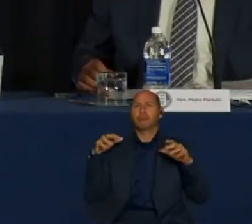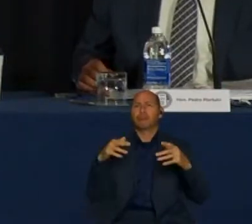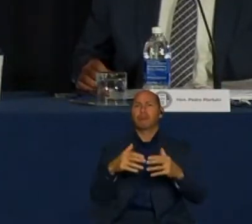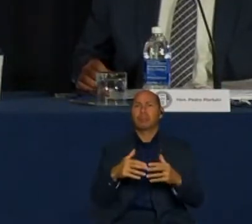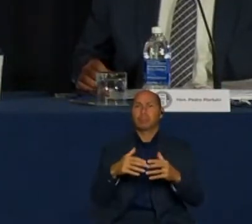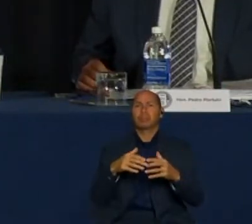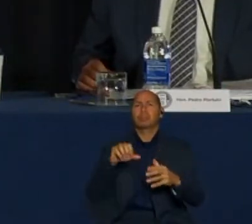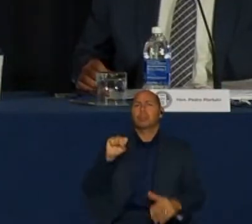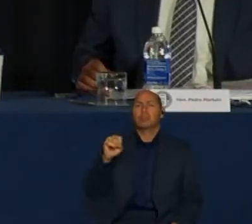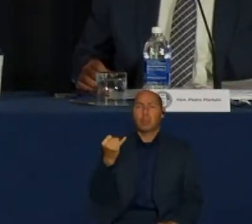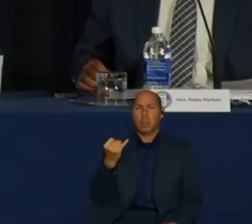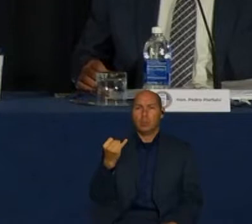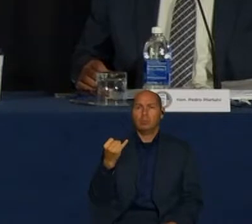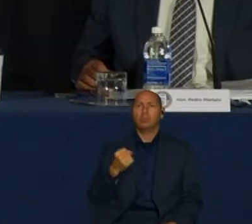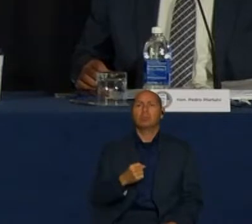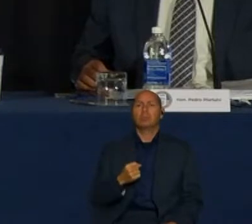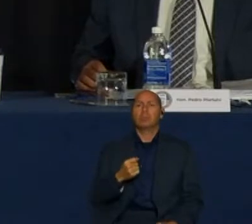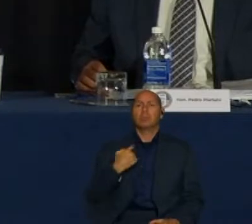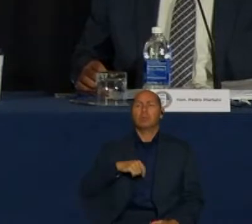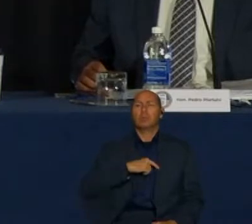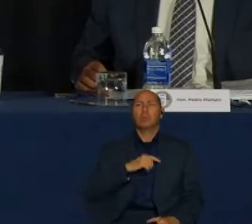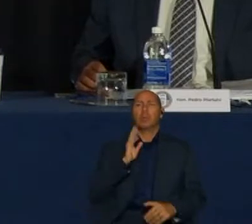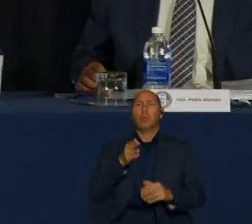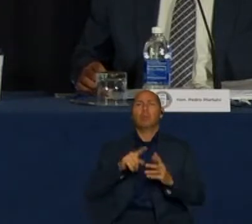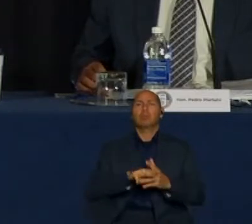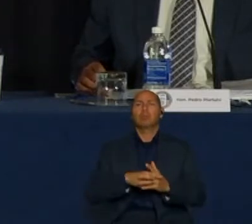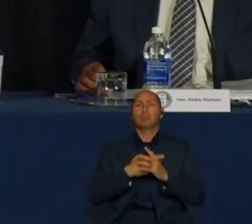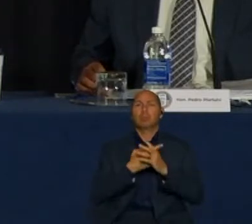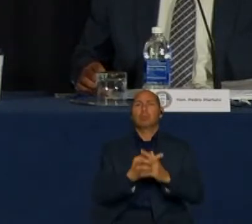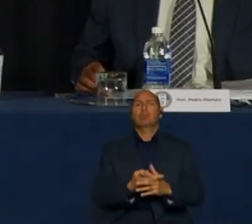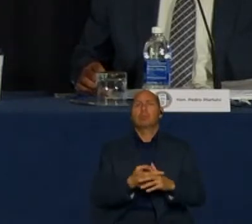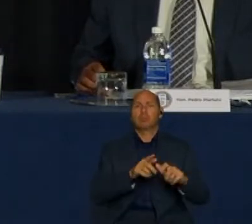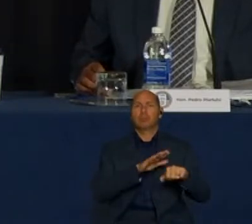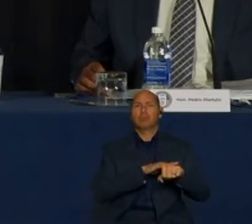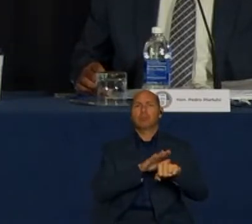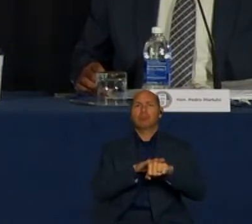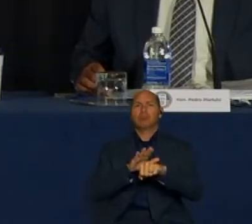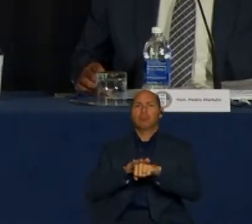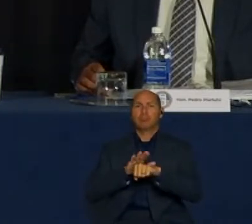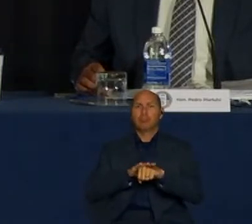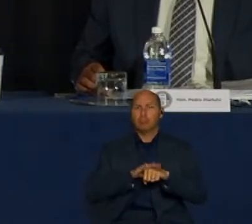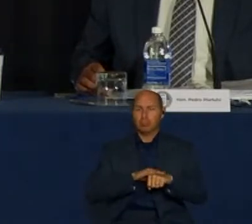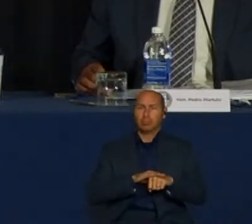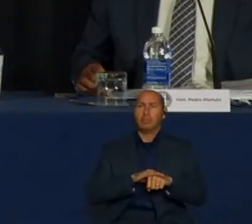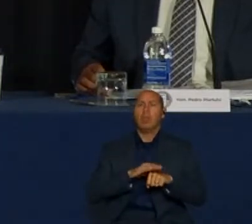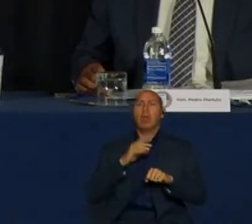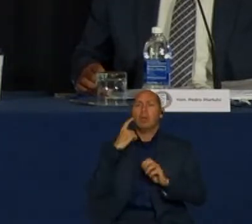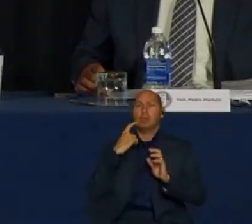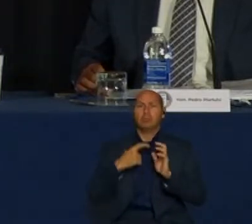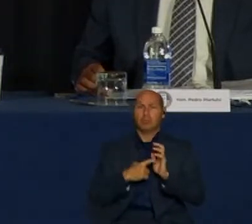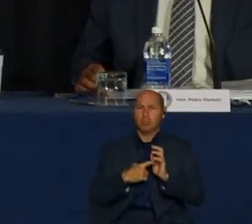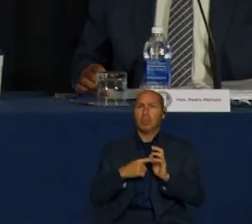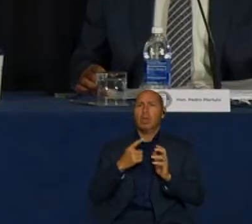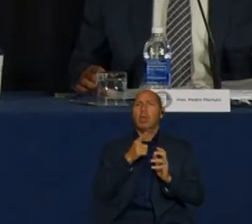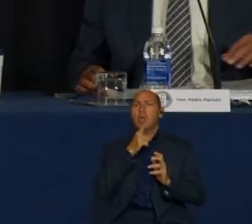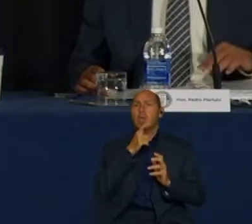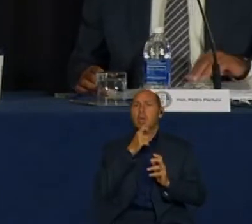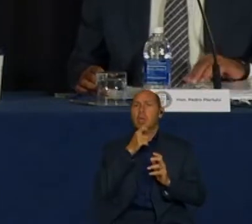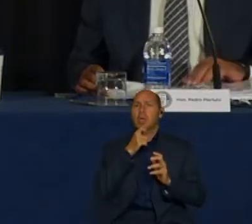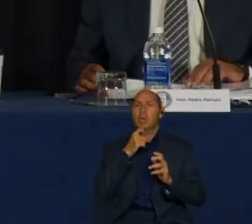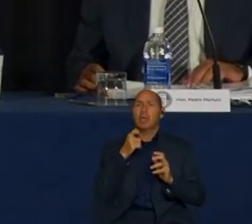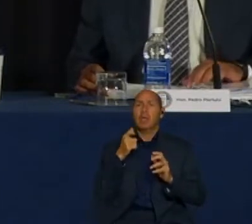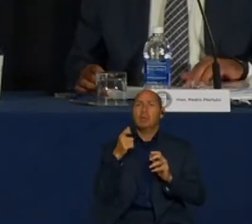as always, with a roll call to determine which members of the board are here either on